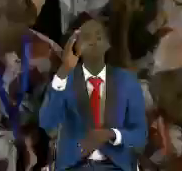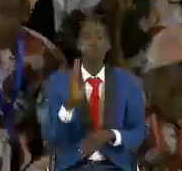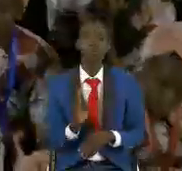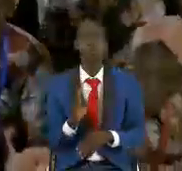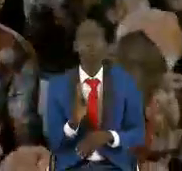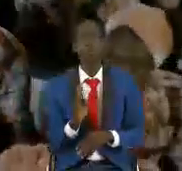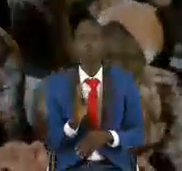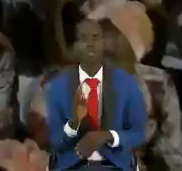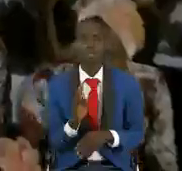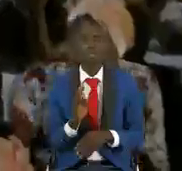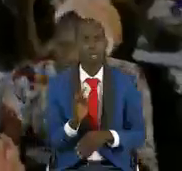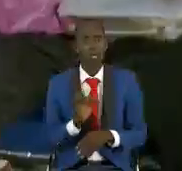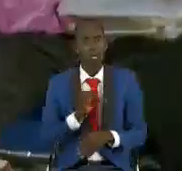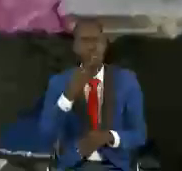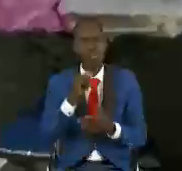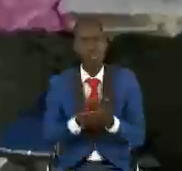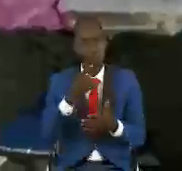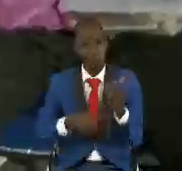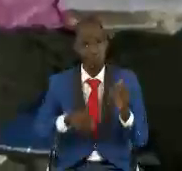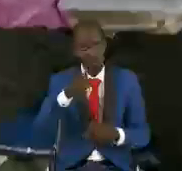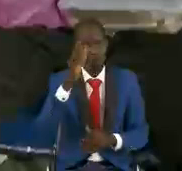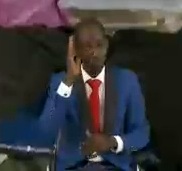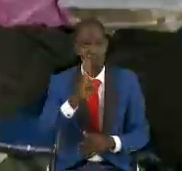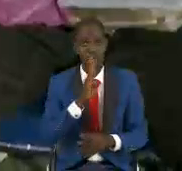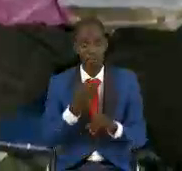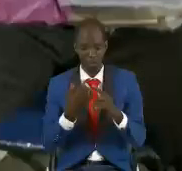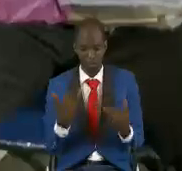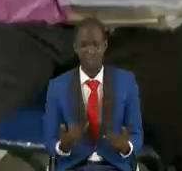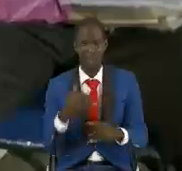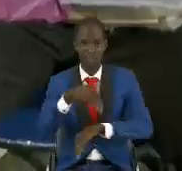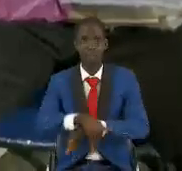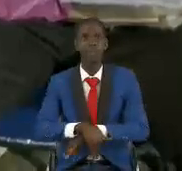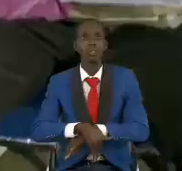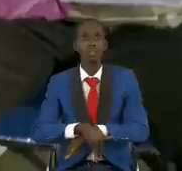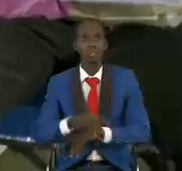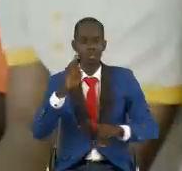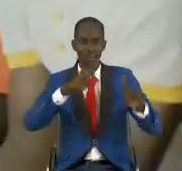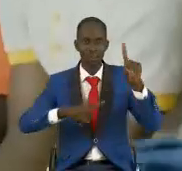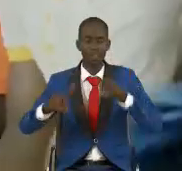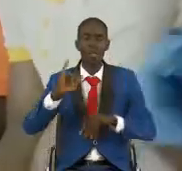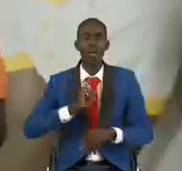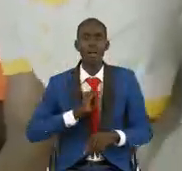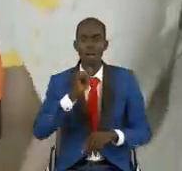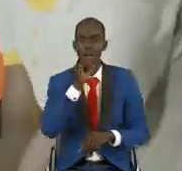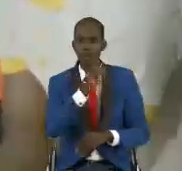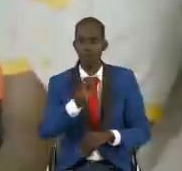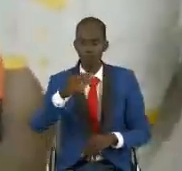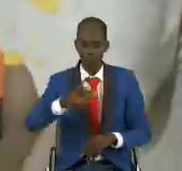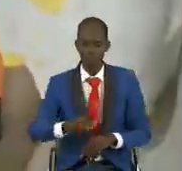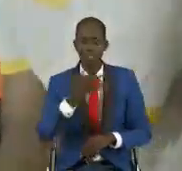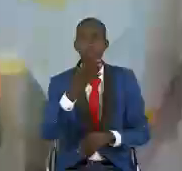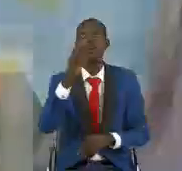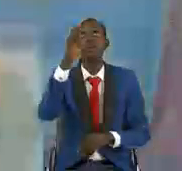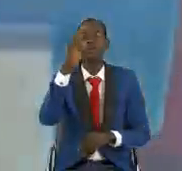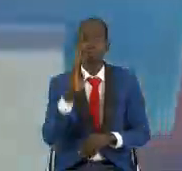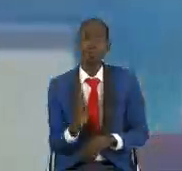I said that's what you are going to be tonight. I am a child of God. An evil